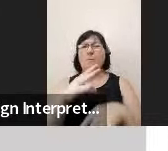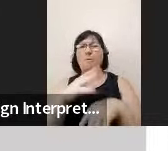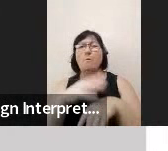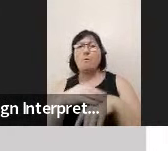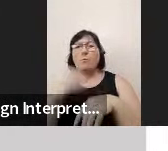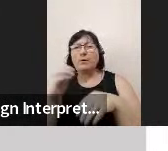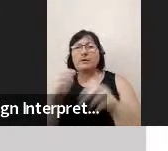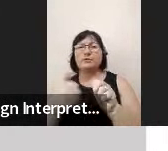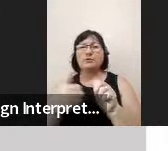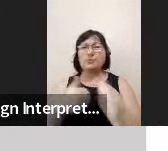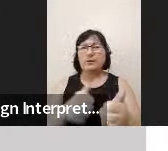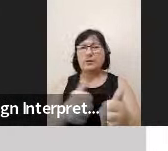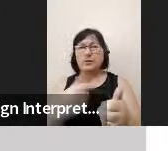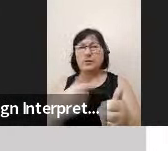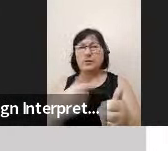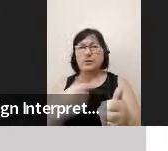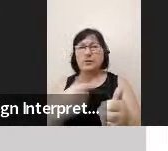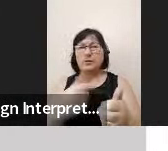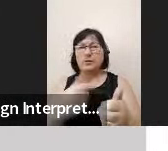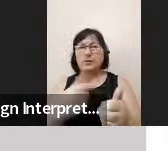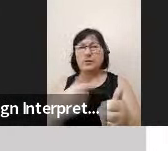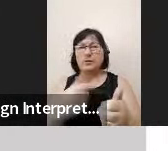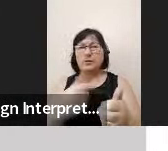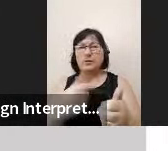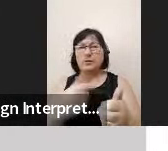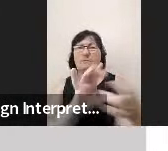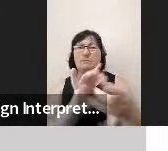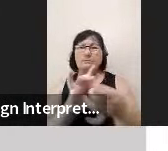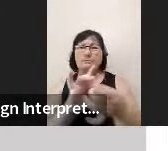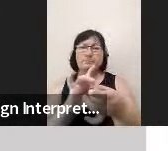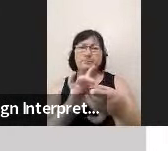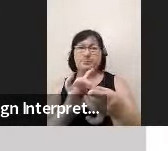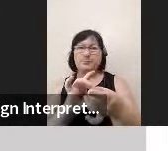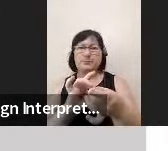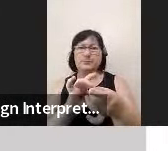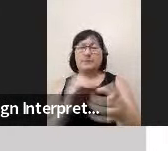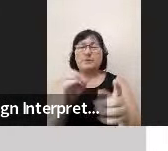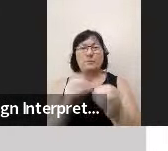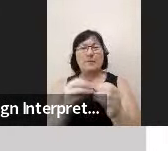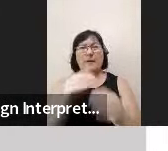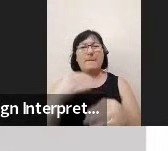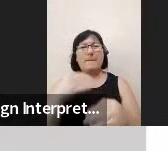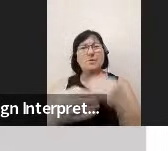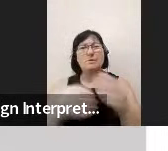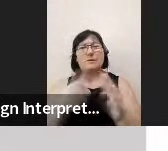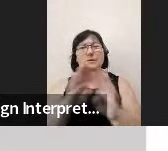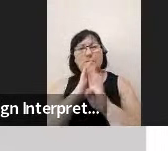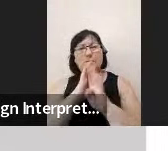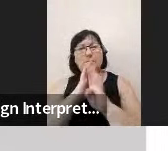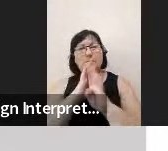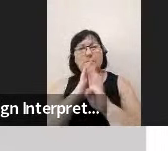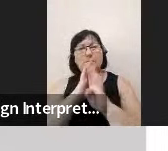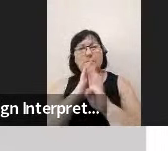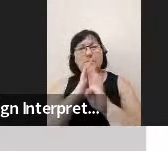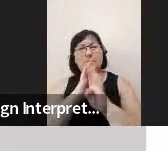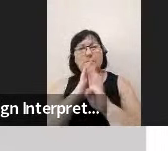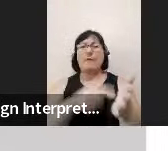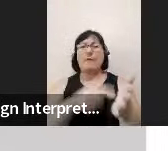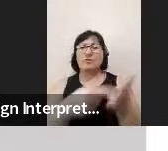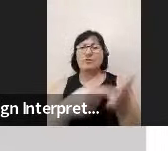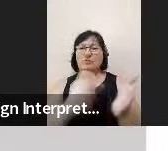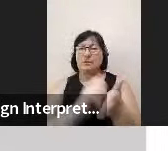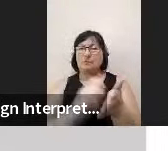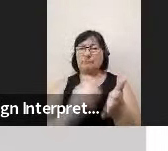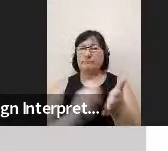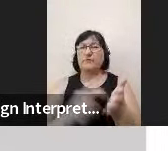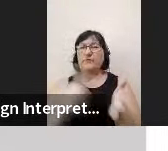are we intending to ensure that we simplify the process of registering for AEO program. And so that then is